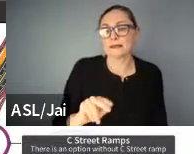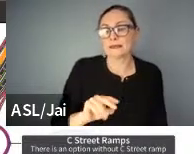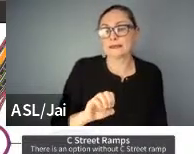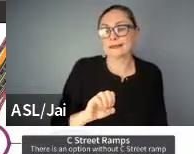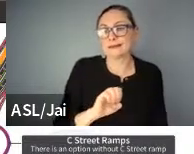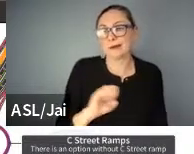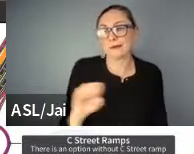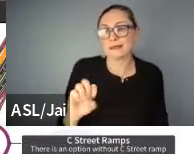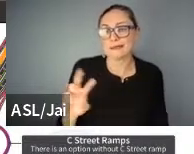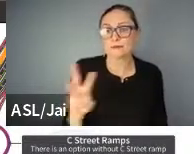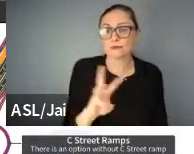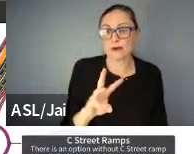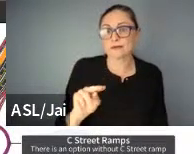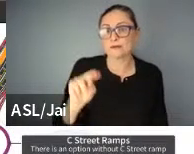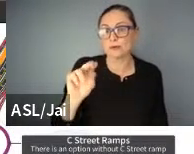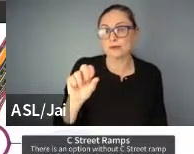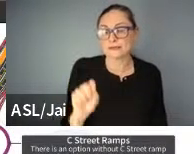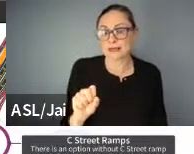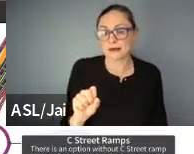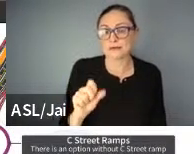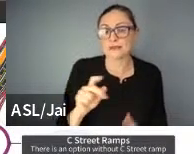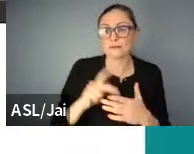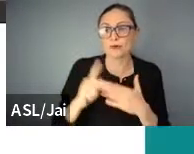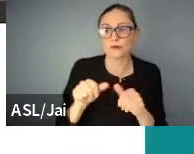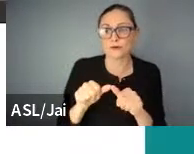area. Next slide, please.